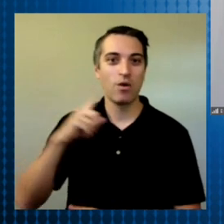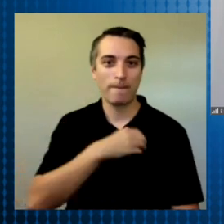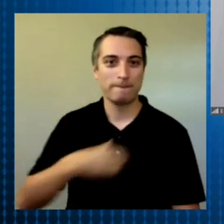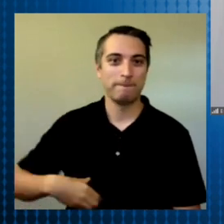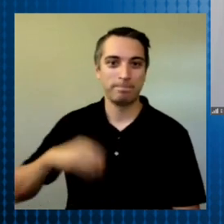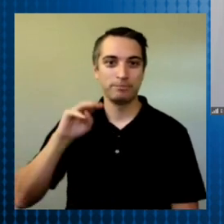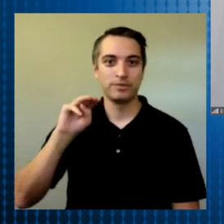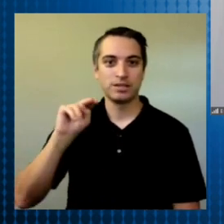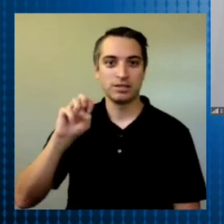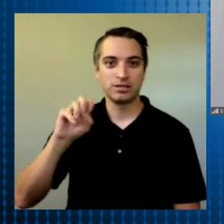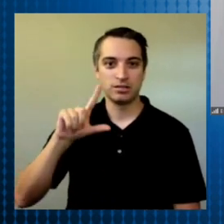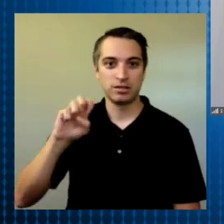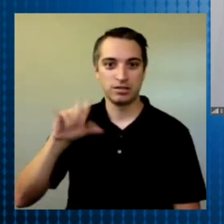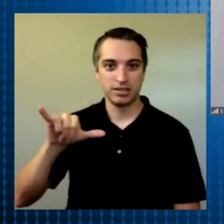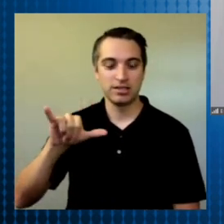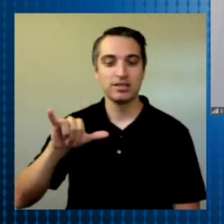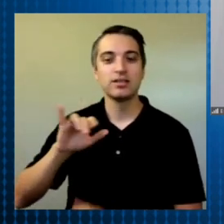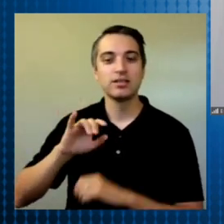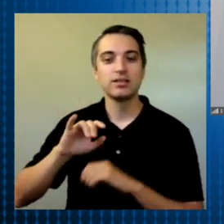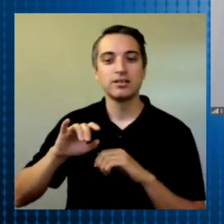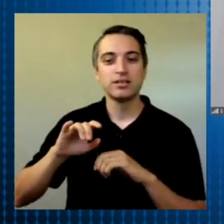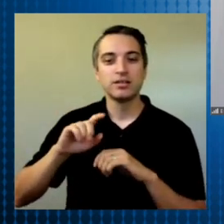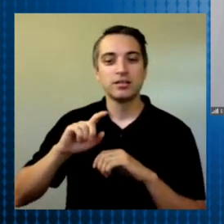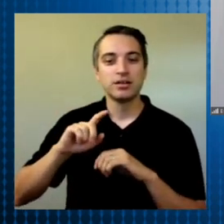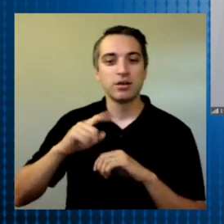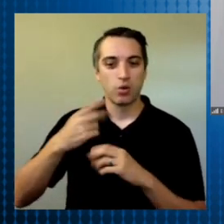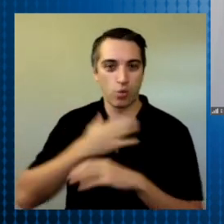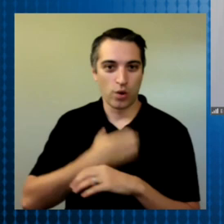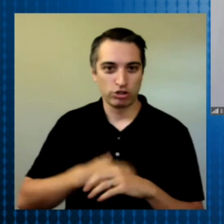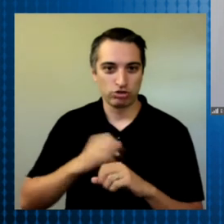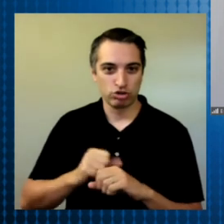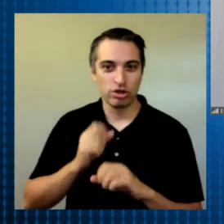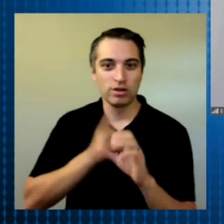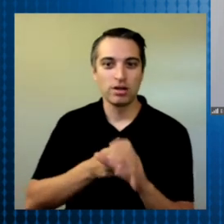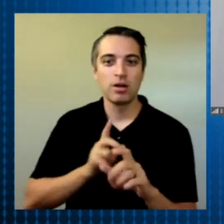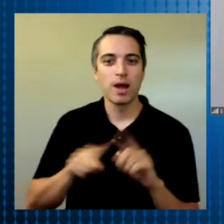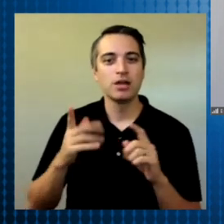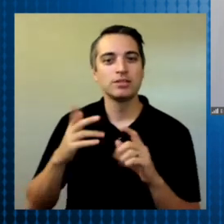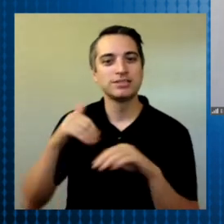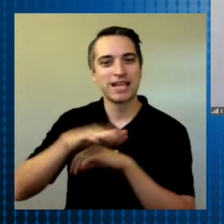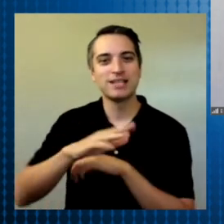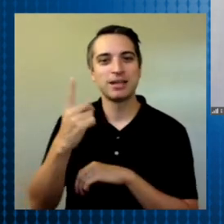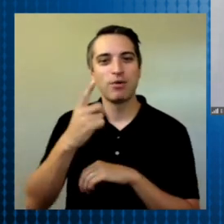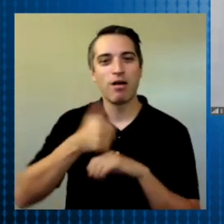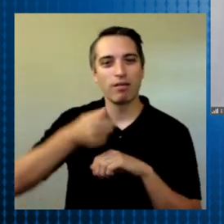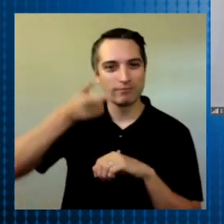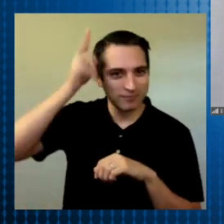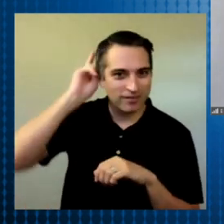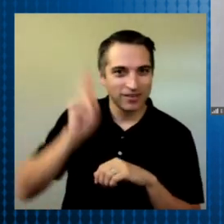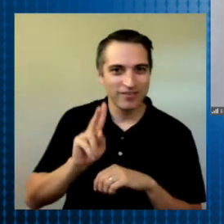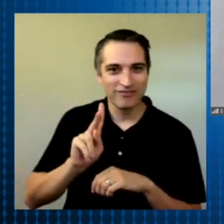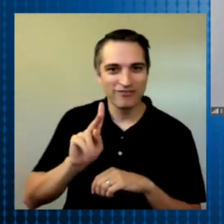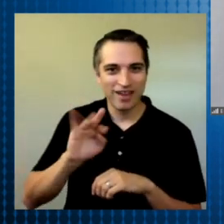but he thought it was probably best if he sent his Chief of Staff, who is also a fellow Viking, Morehouse graduate, and